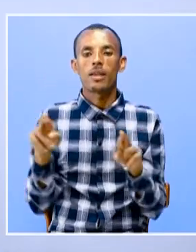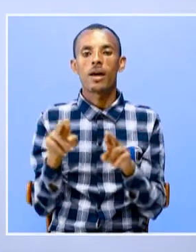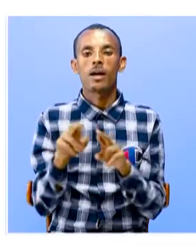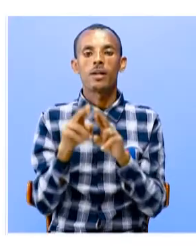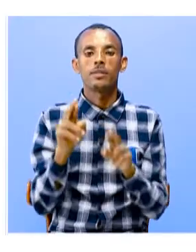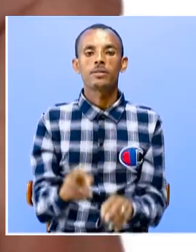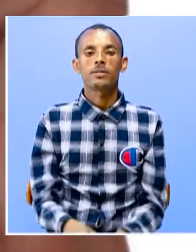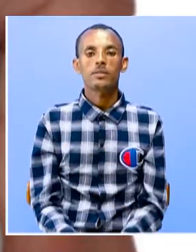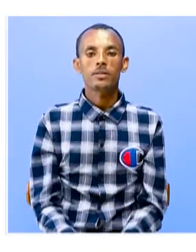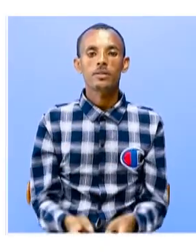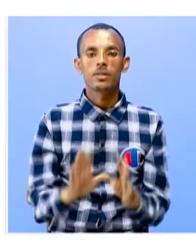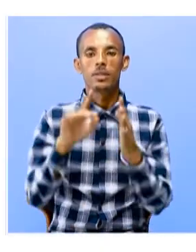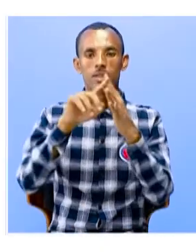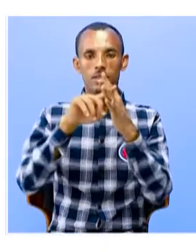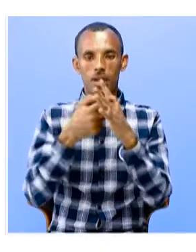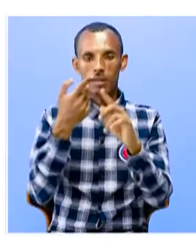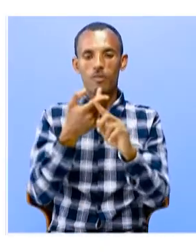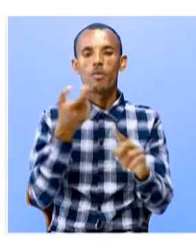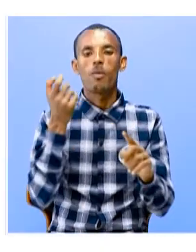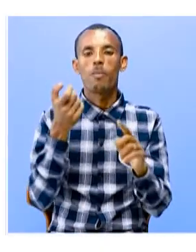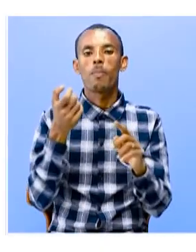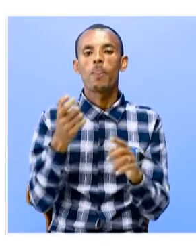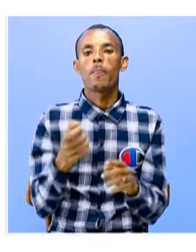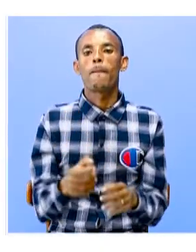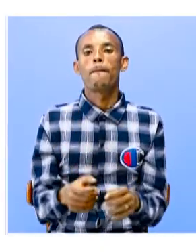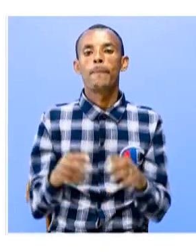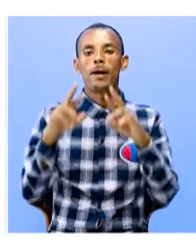from rectangle.